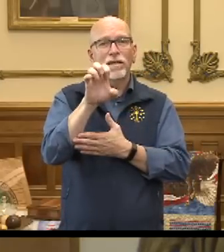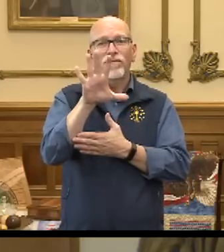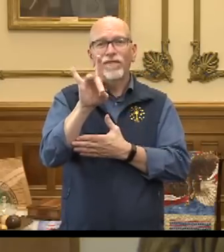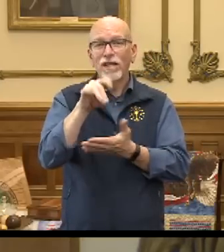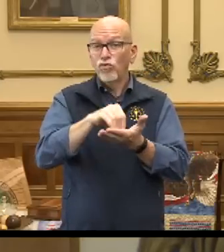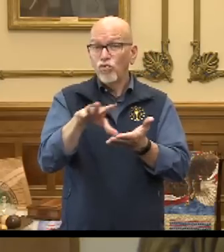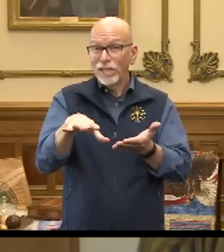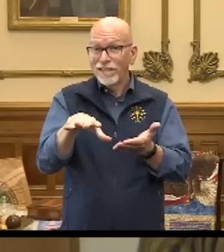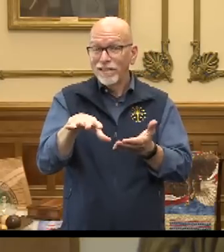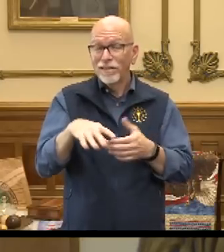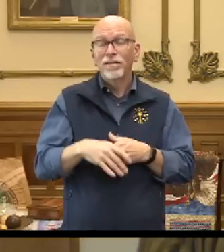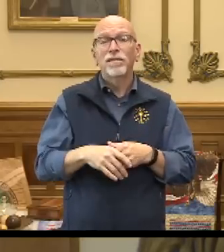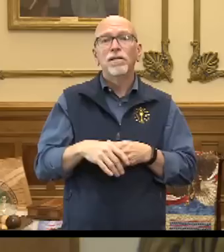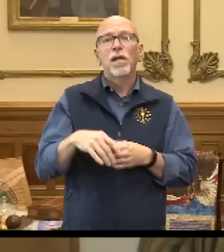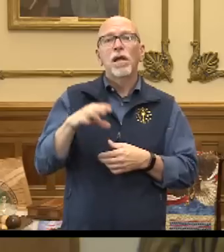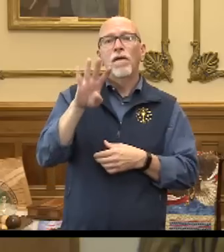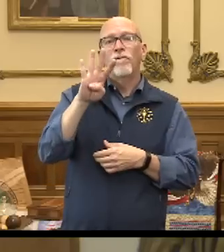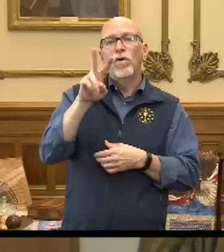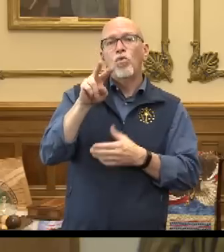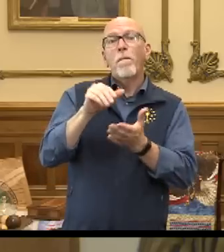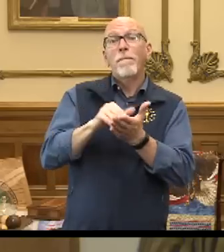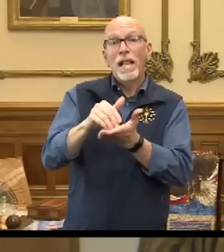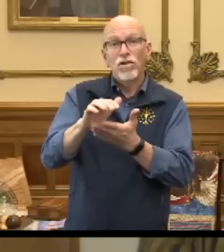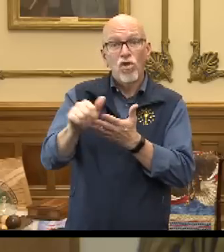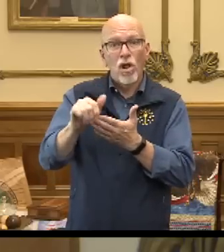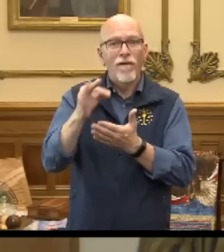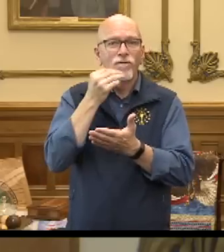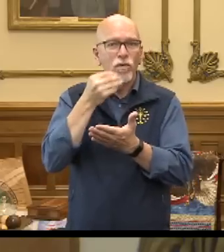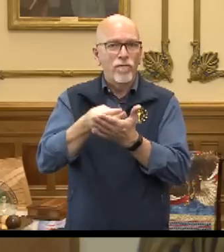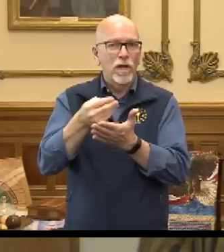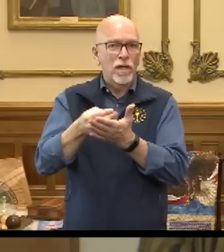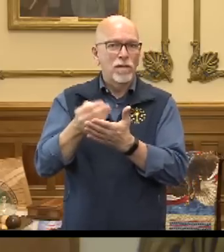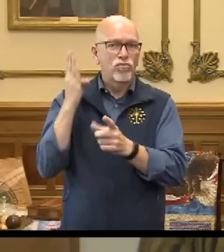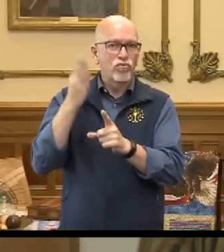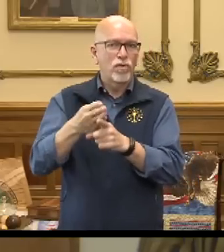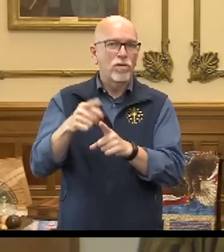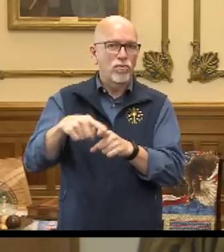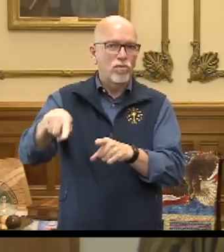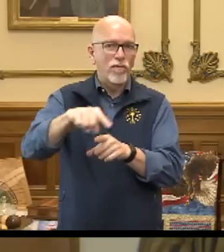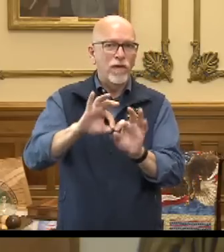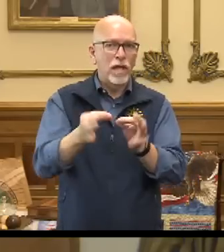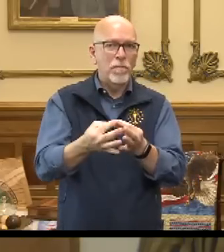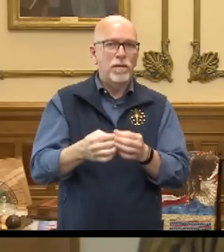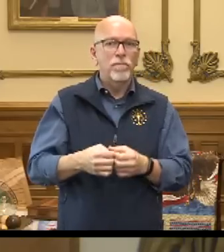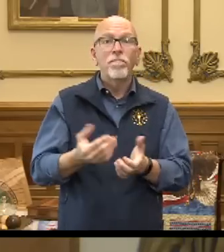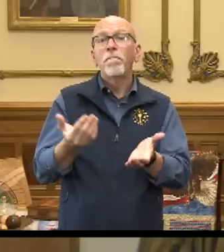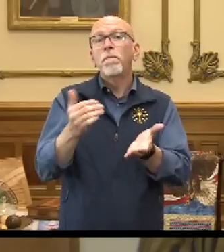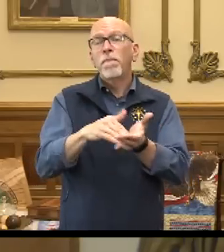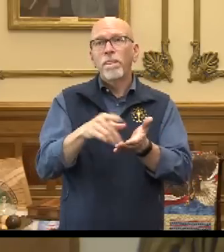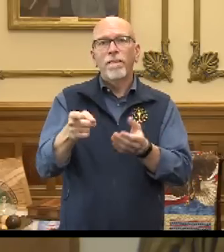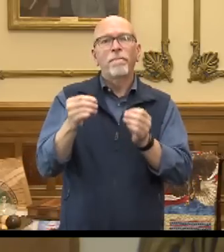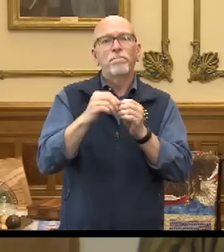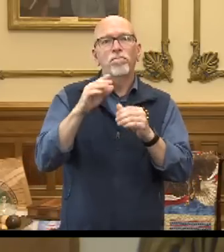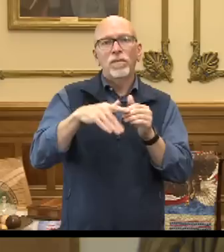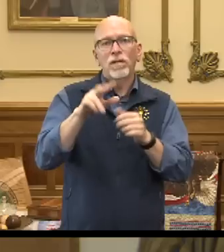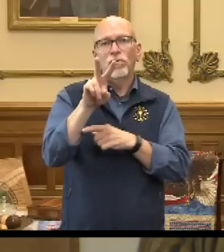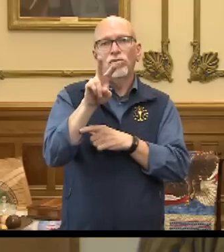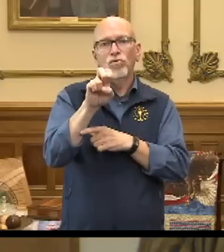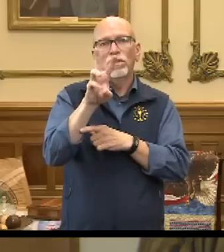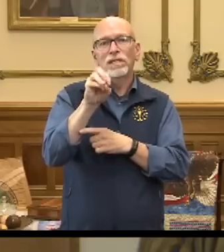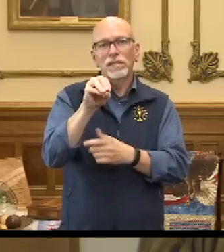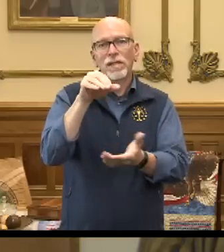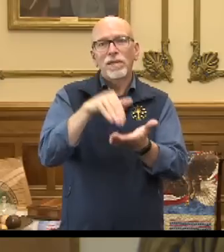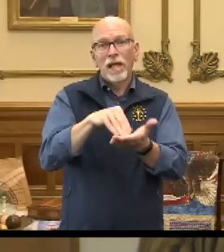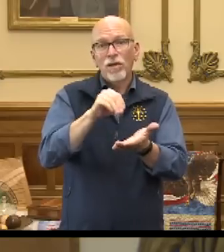261,758 students and $42 million in food funding directly to families. Again, that is more than